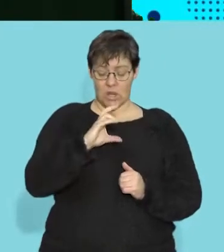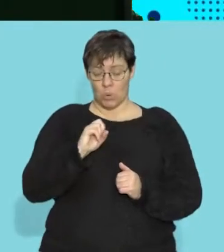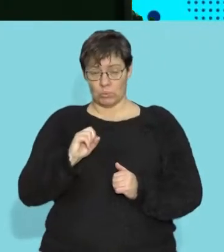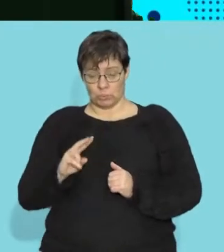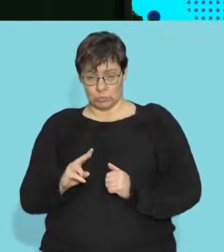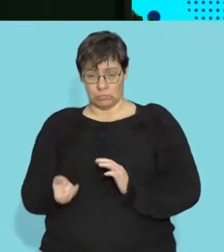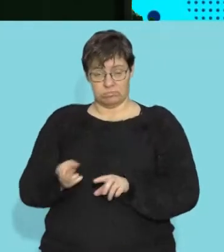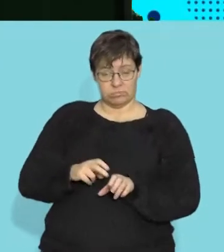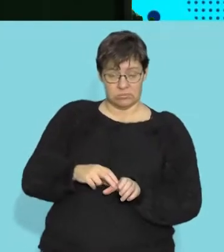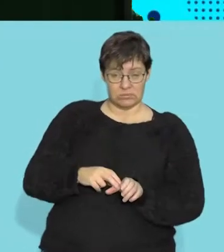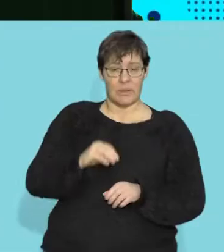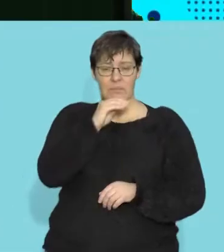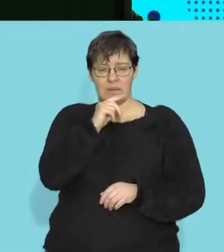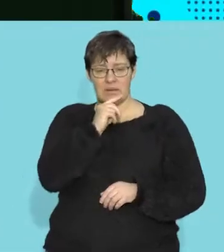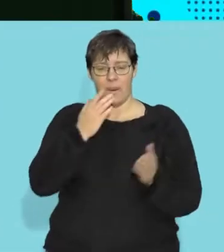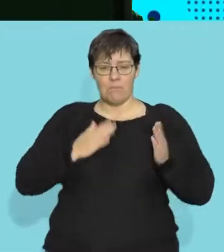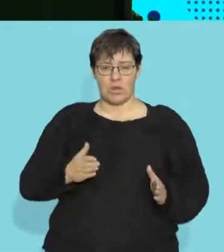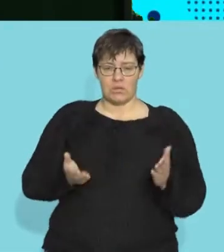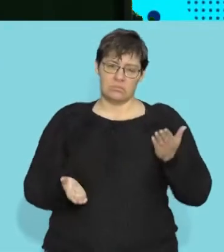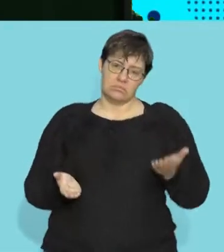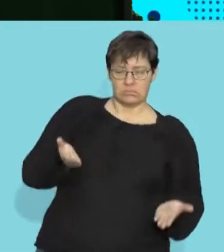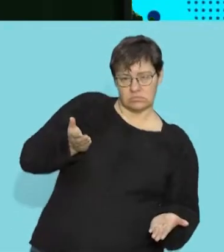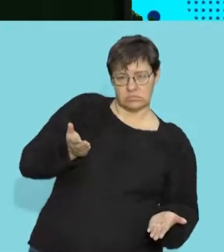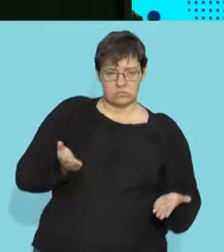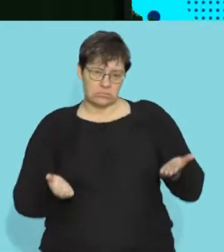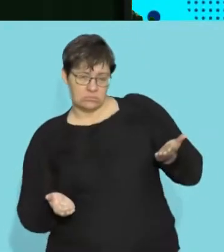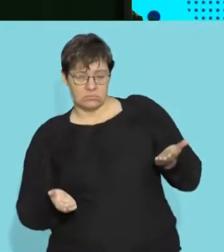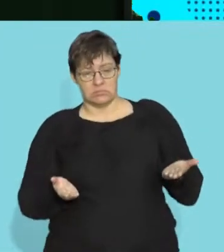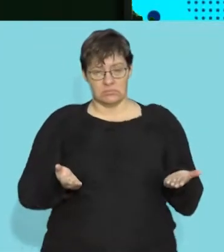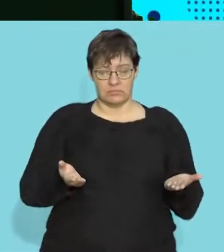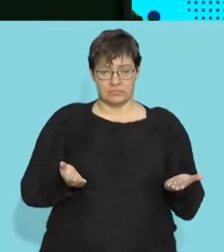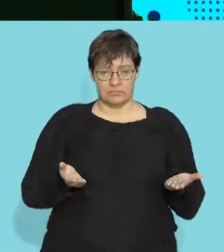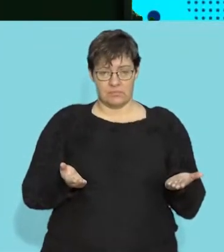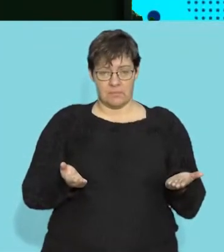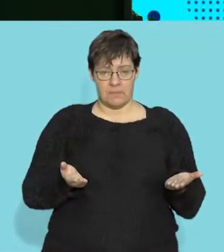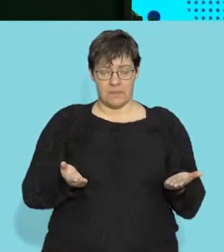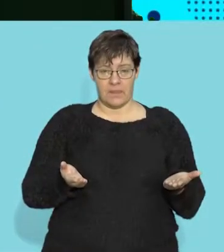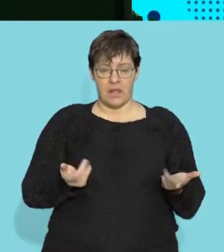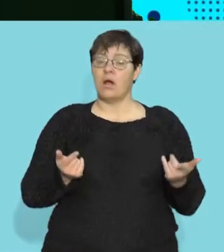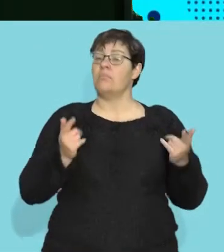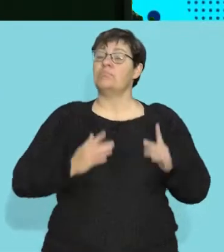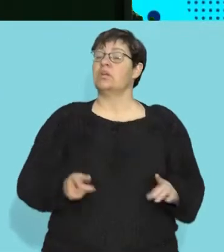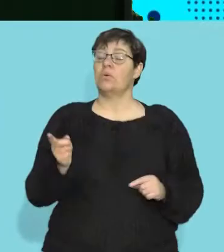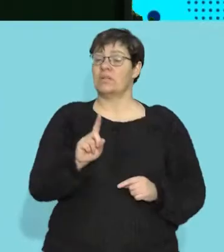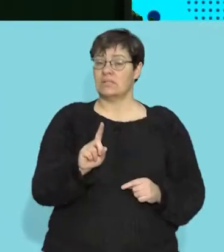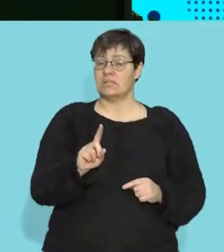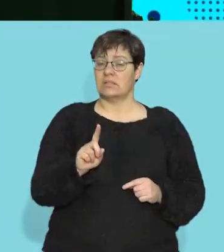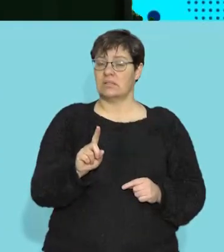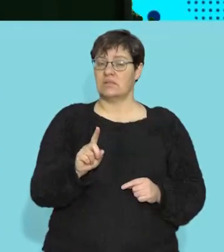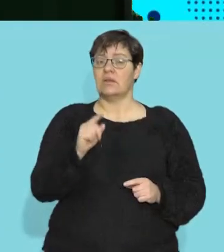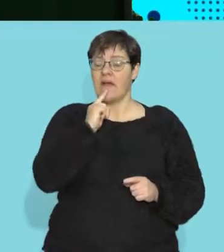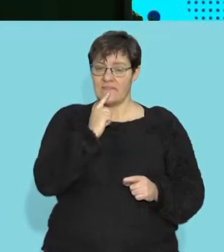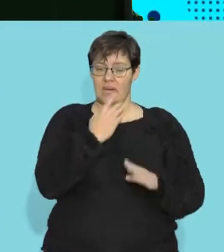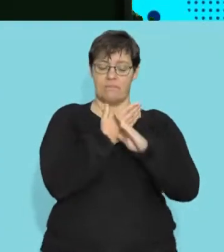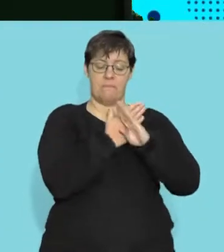carbon dioxide especially, that means my body balance challenges. And that's quite correct. So what happens is, our body has